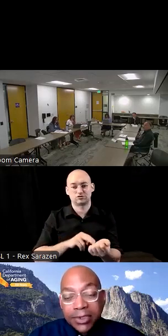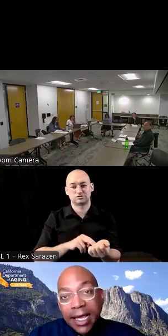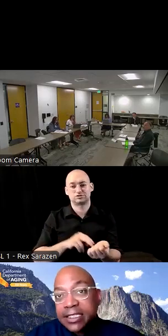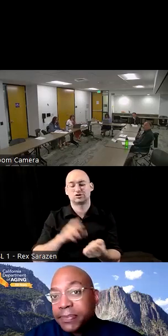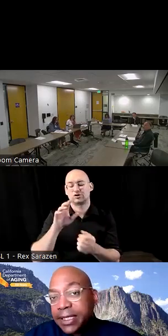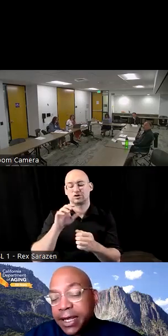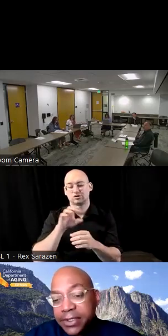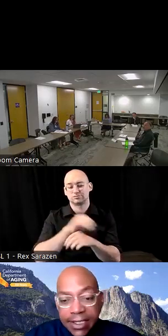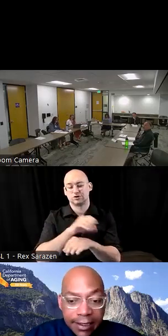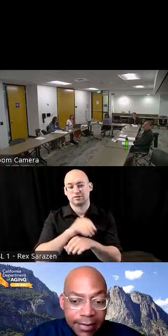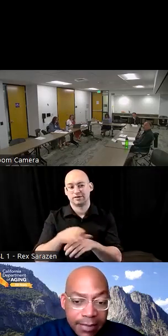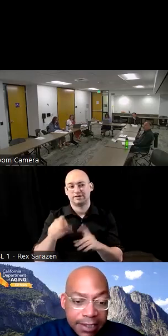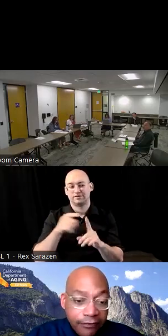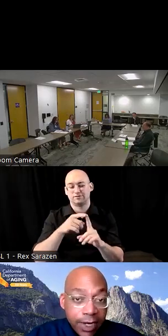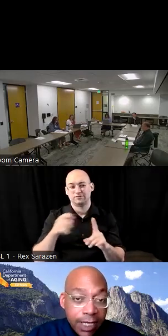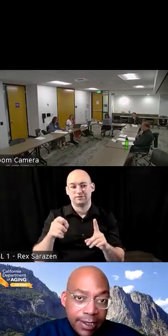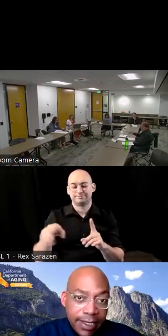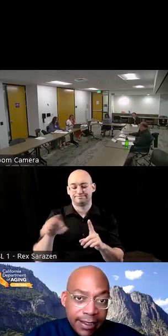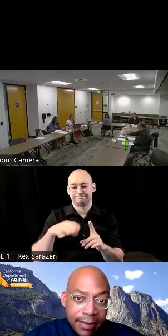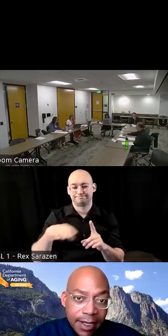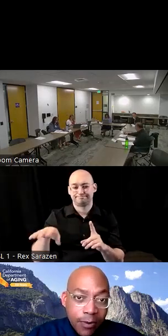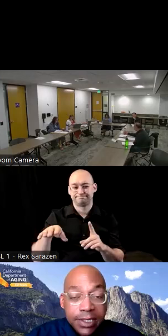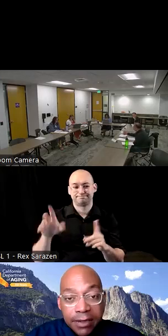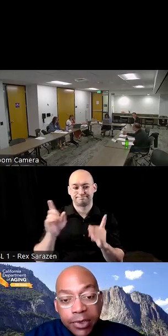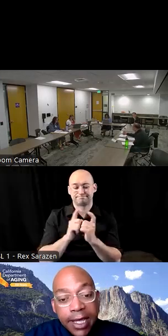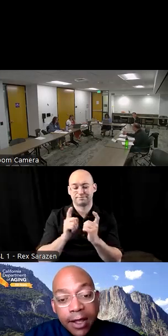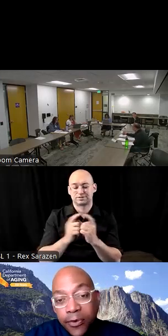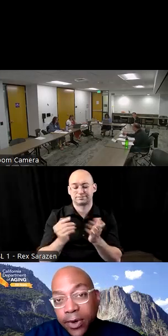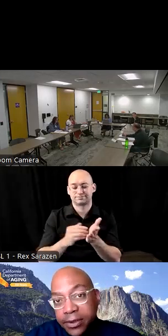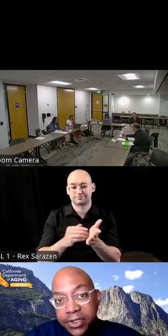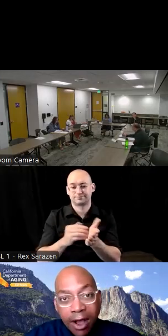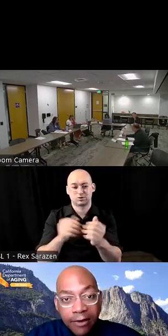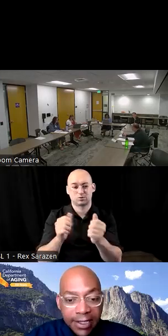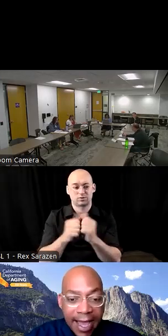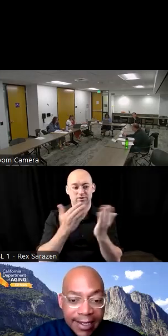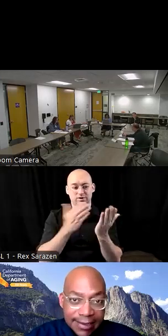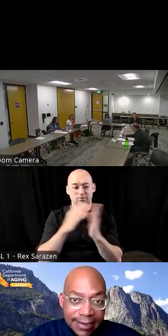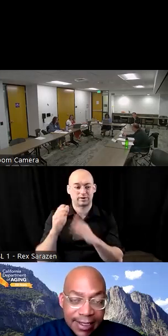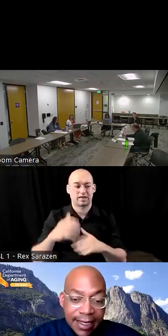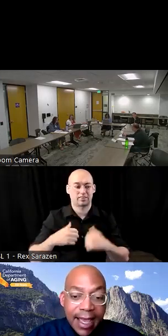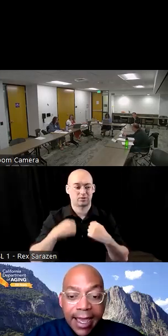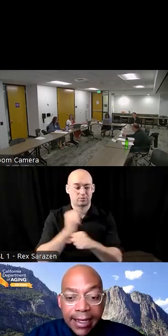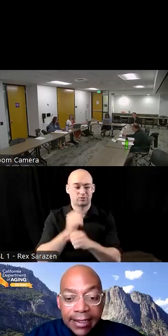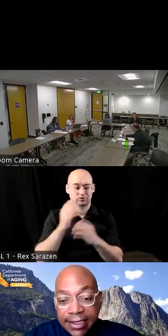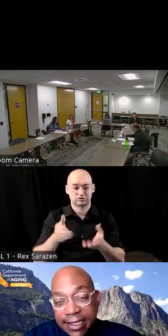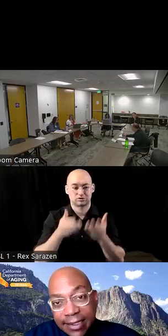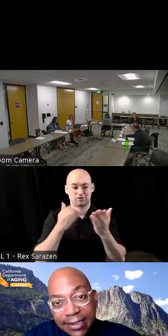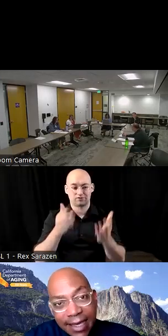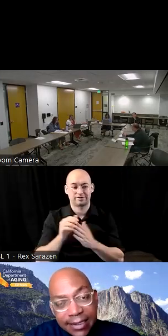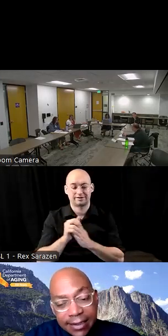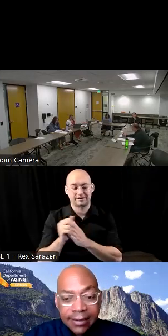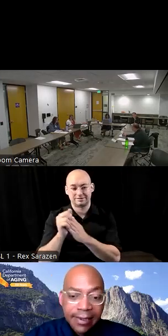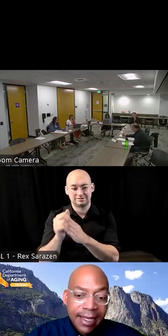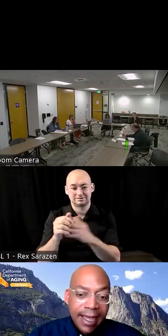The multidisciplinary team meets frequently with the community health workers to offer guidance and